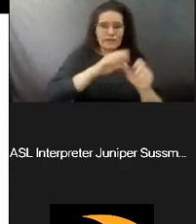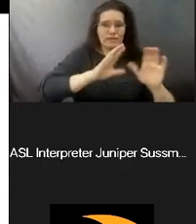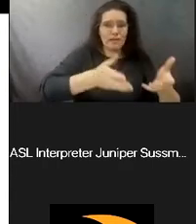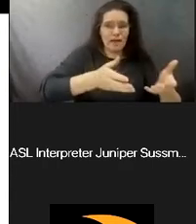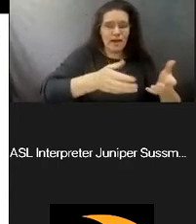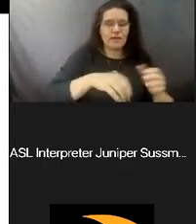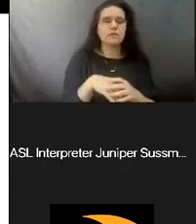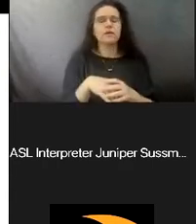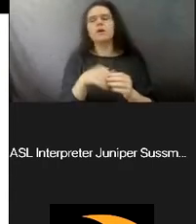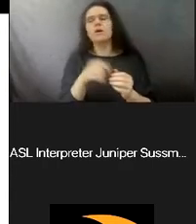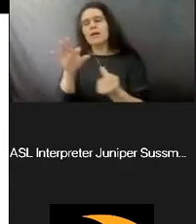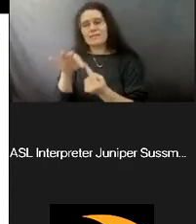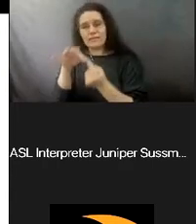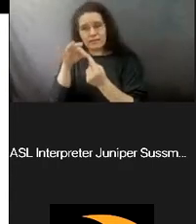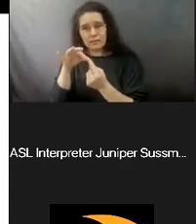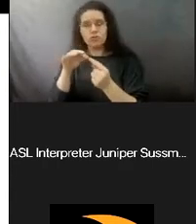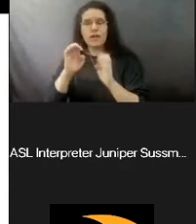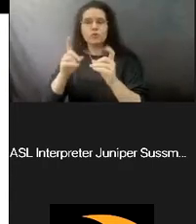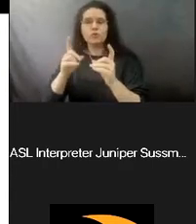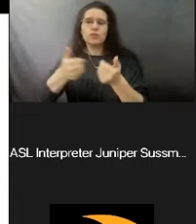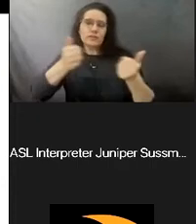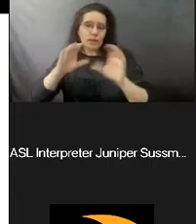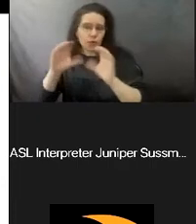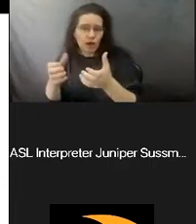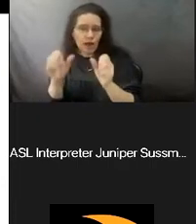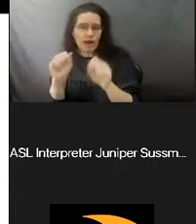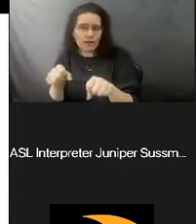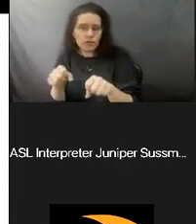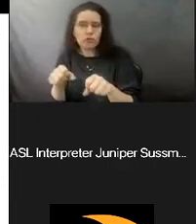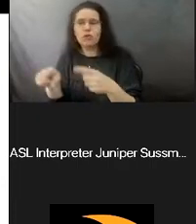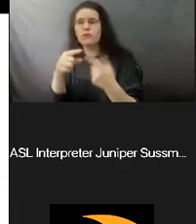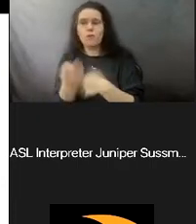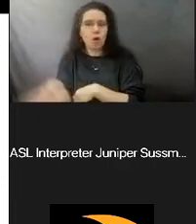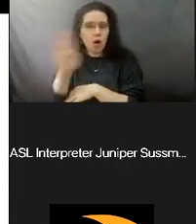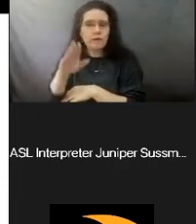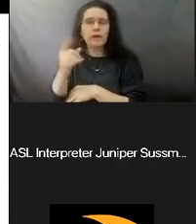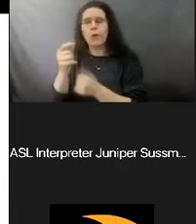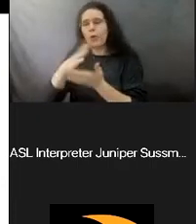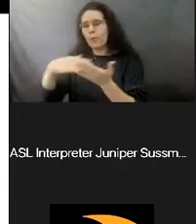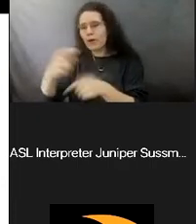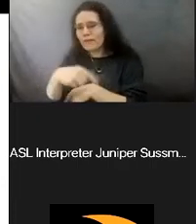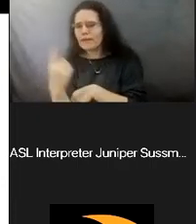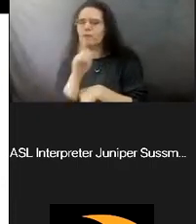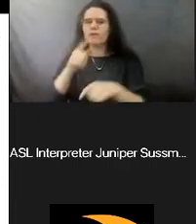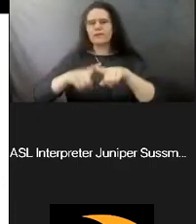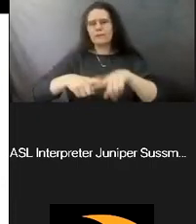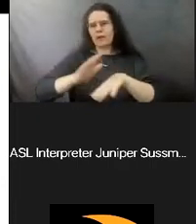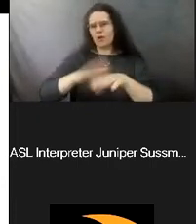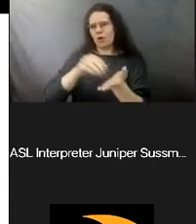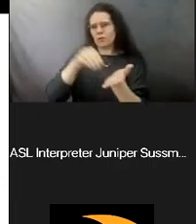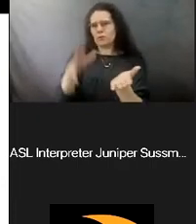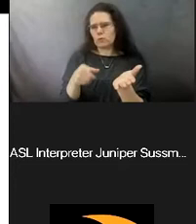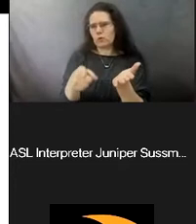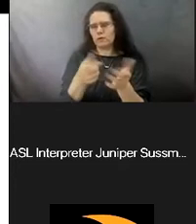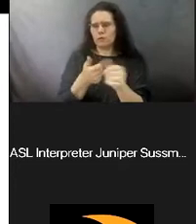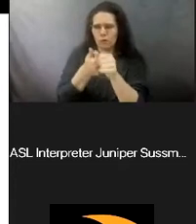related services in separate classrooms for all or for portions of the day. It'll be very individualized. Evaluation